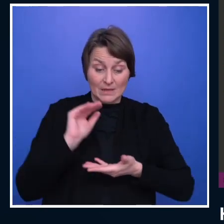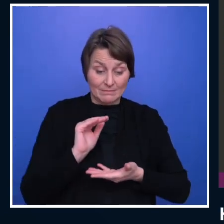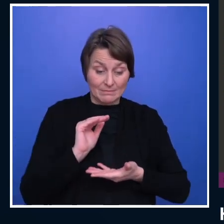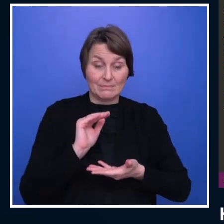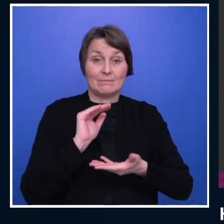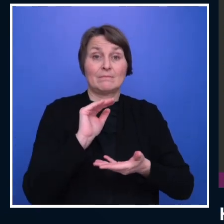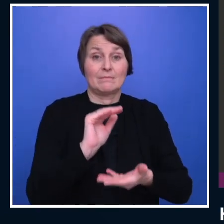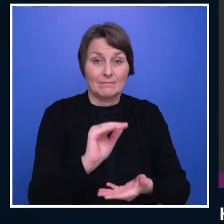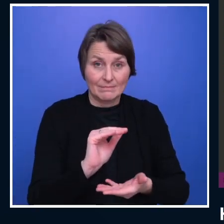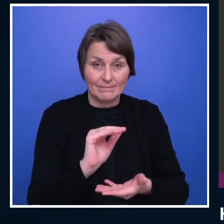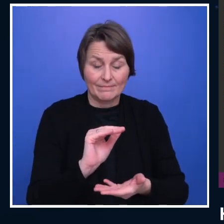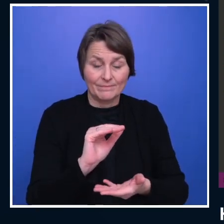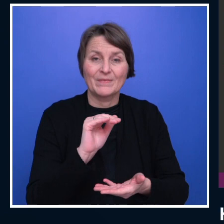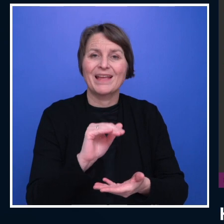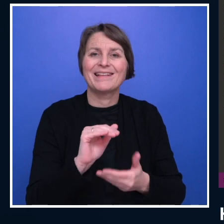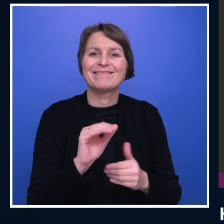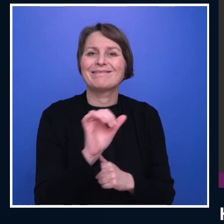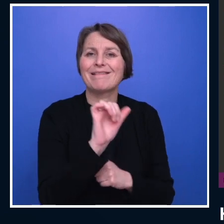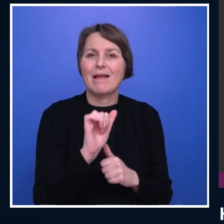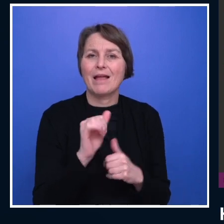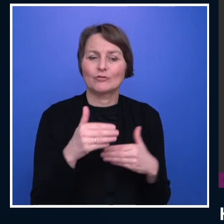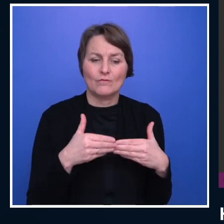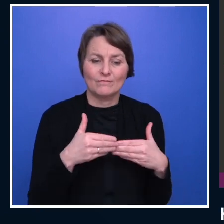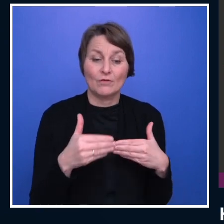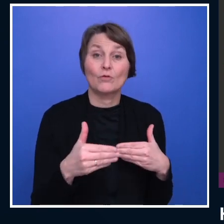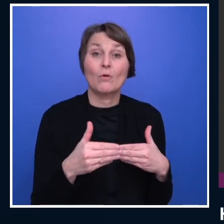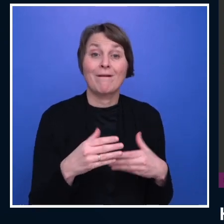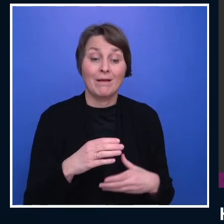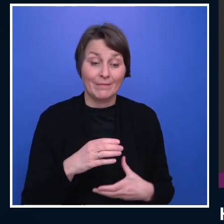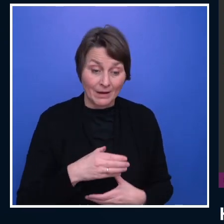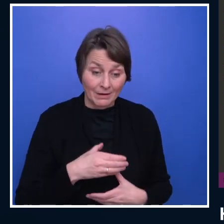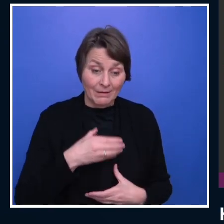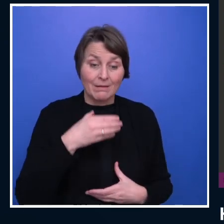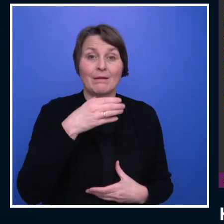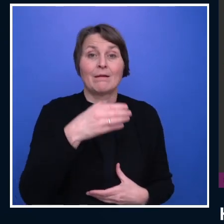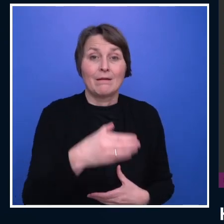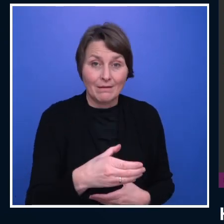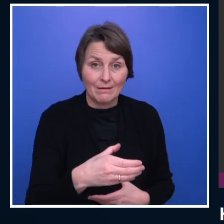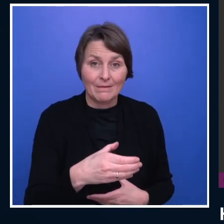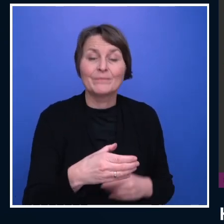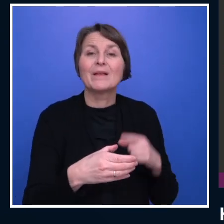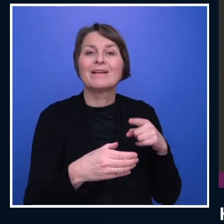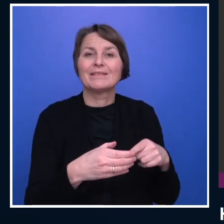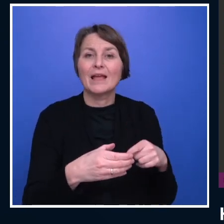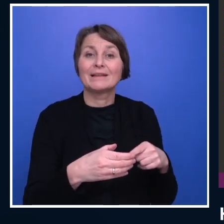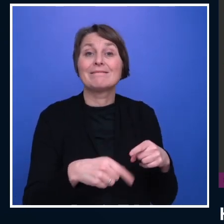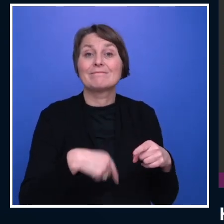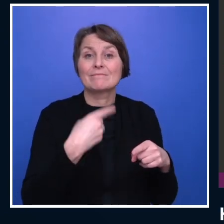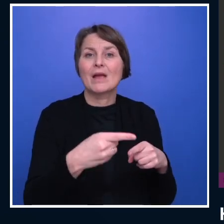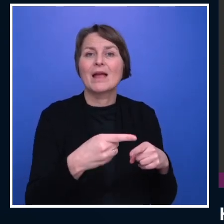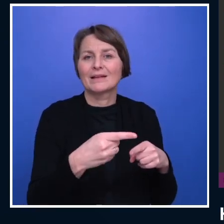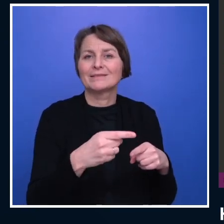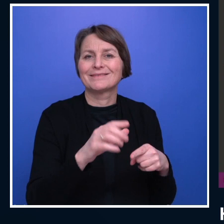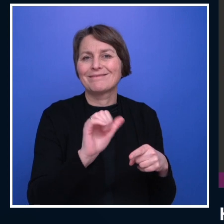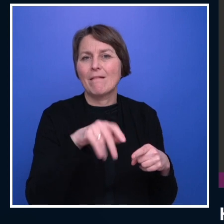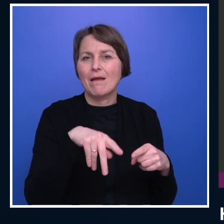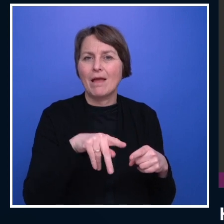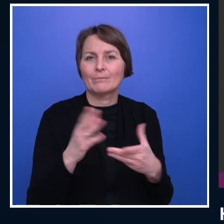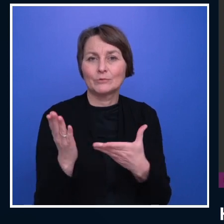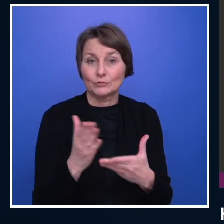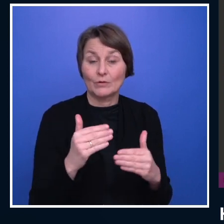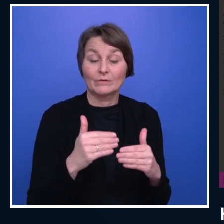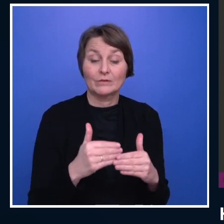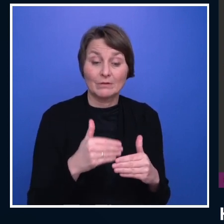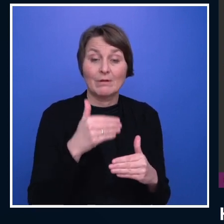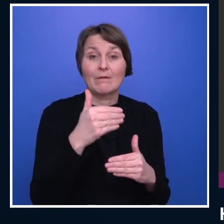redirect. Then where does it hit? Well, then it hits Azure App Service, and there's a moment of opportunity there. There's middleware, there's Nginx, and